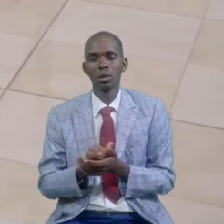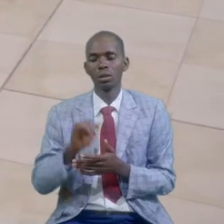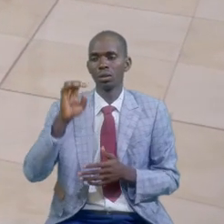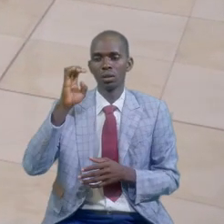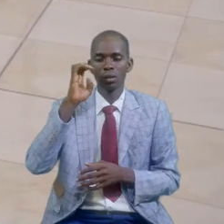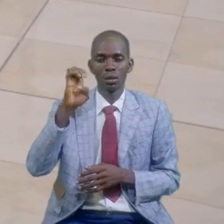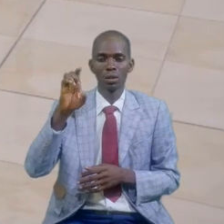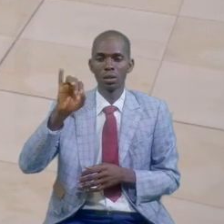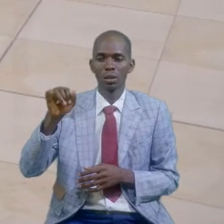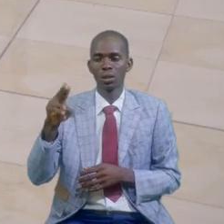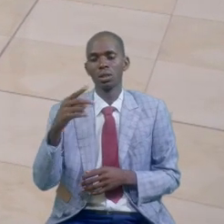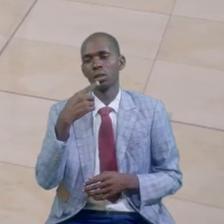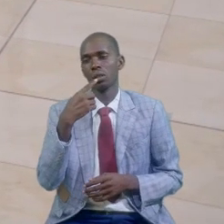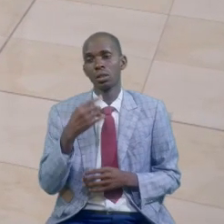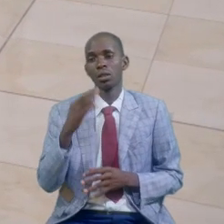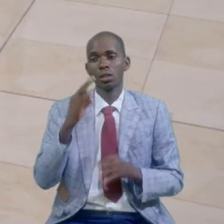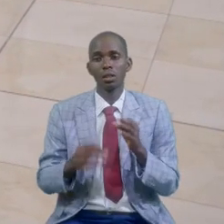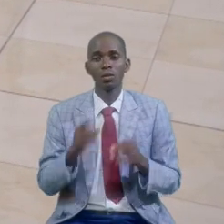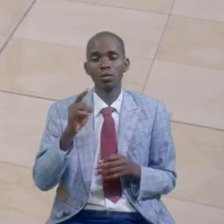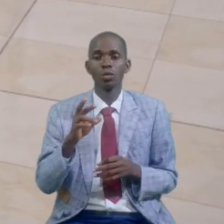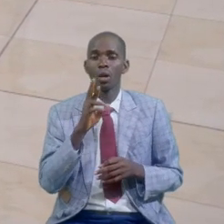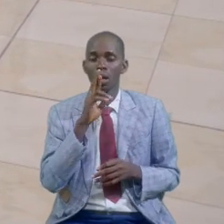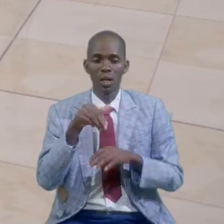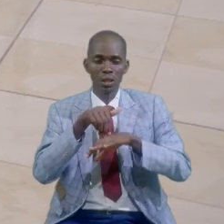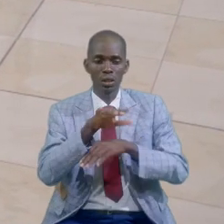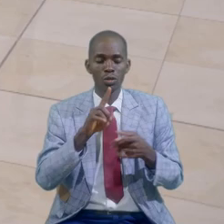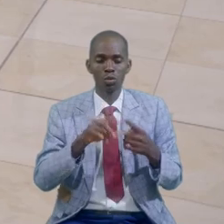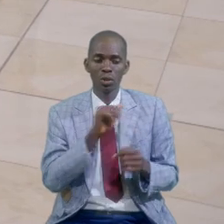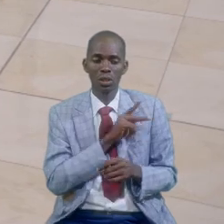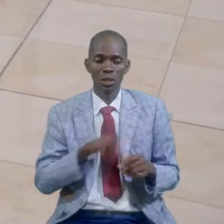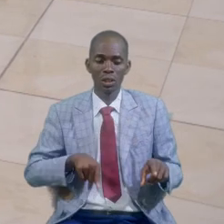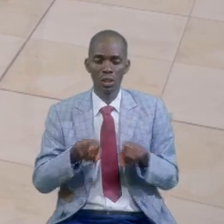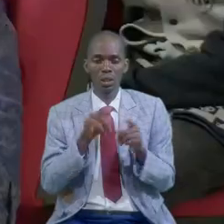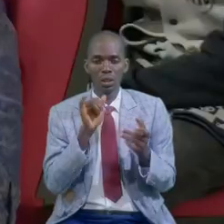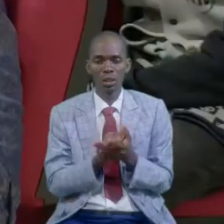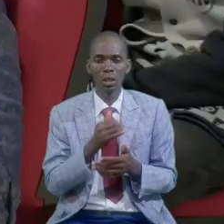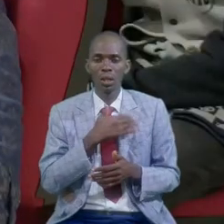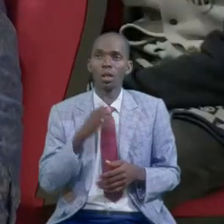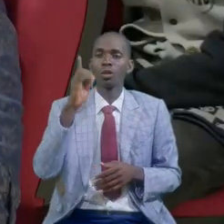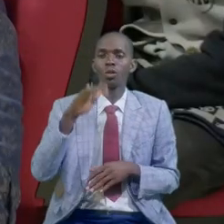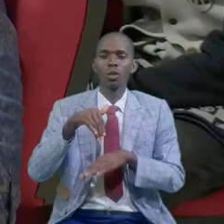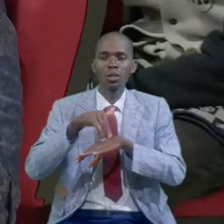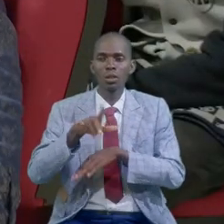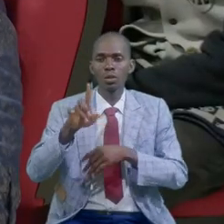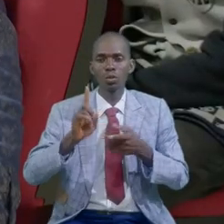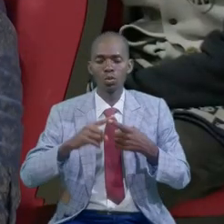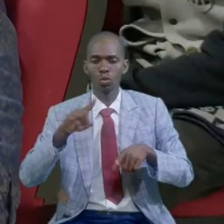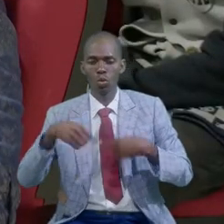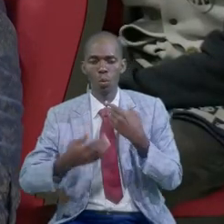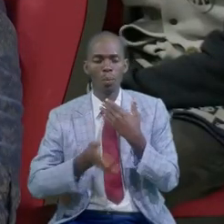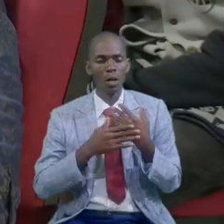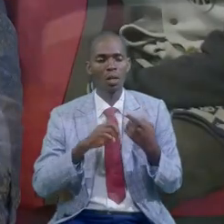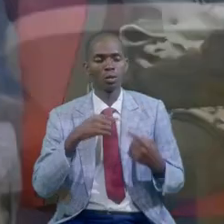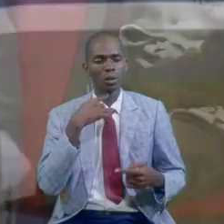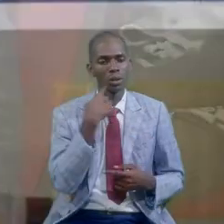that unto such a king, and the Lord sent the man of God to tell you, go tell him, this is